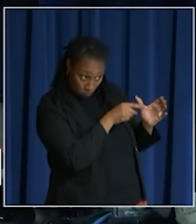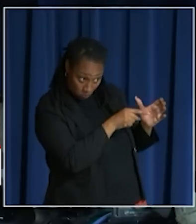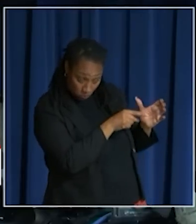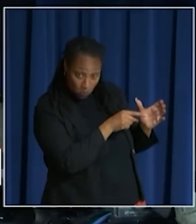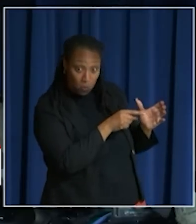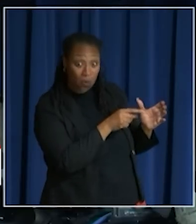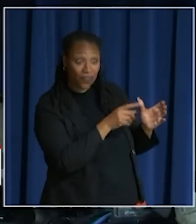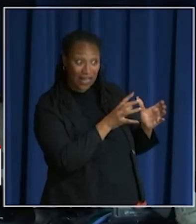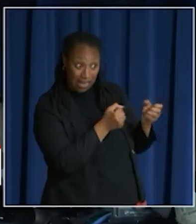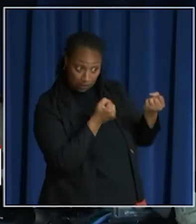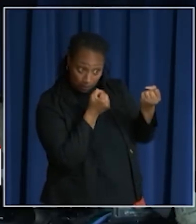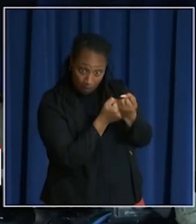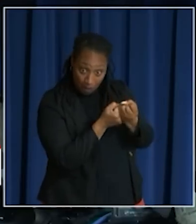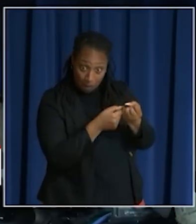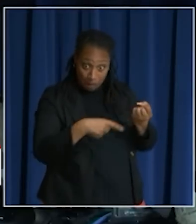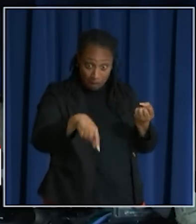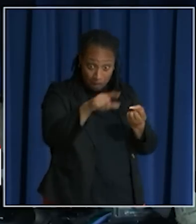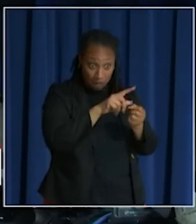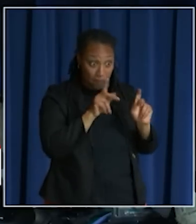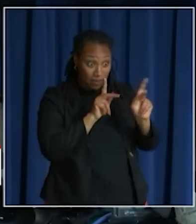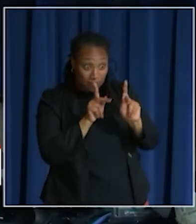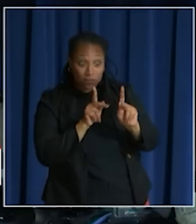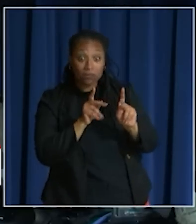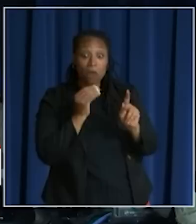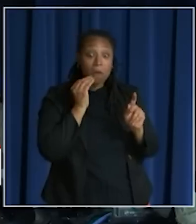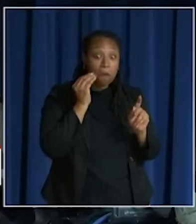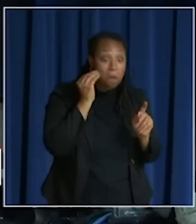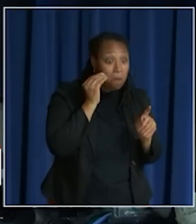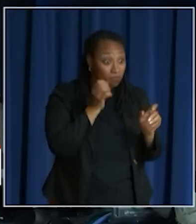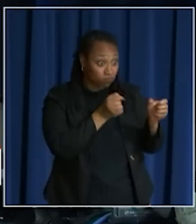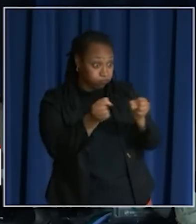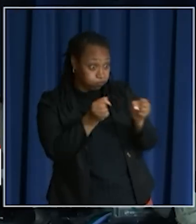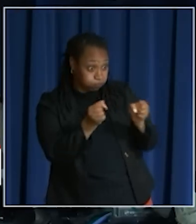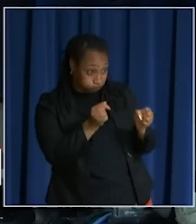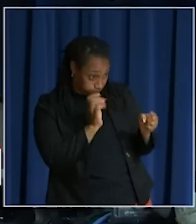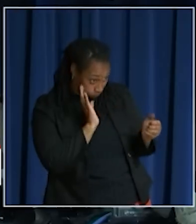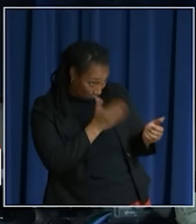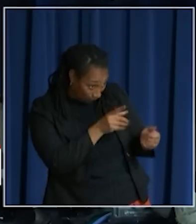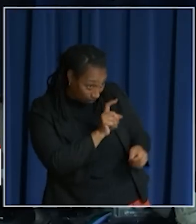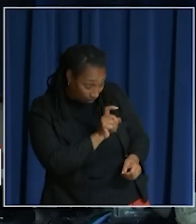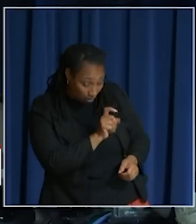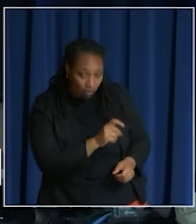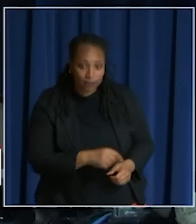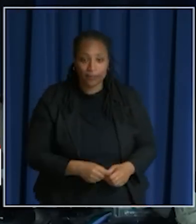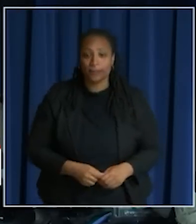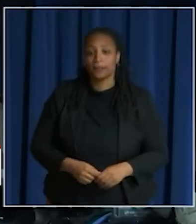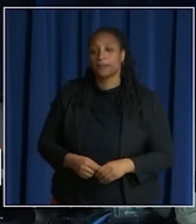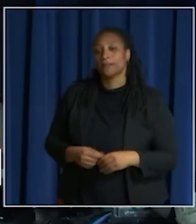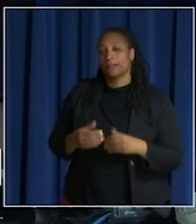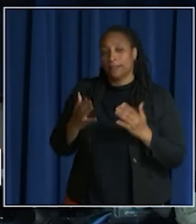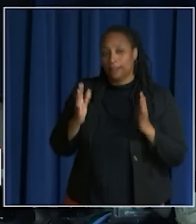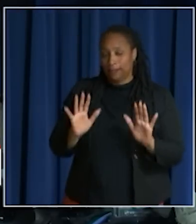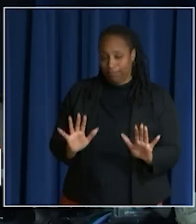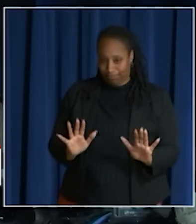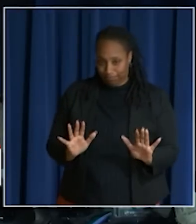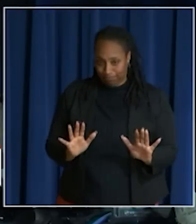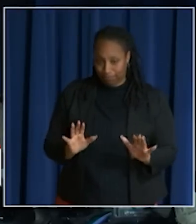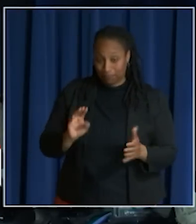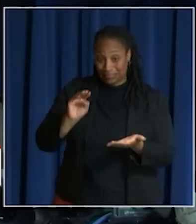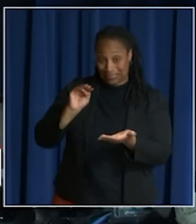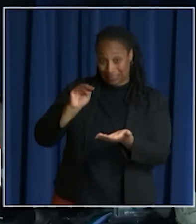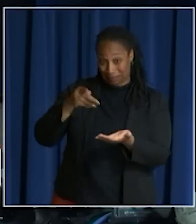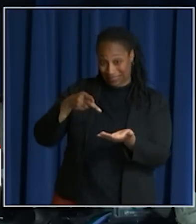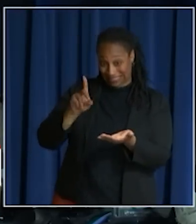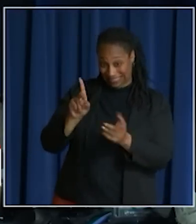MPD needs to be focused on, and it's violent crime. We simply like our force, when the